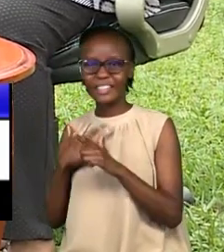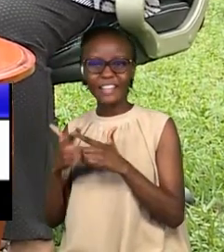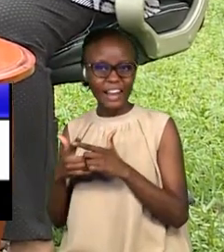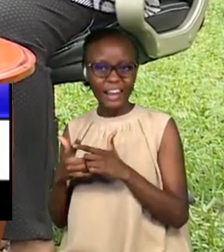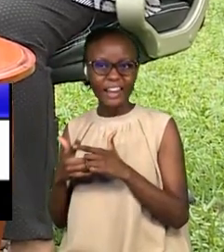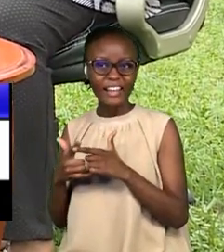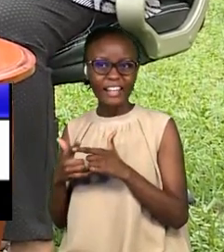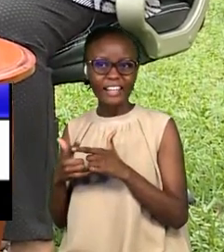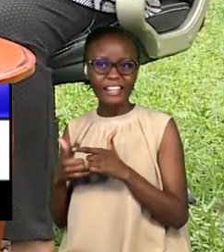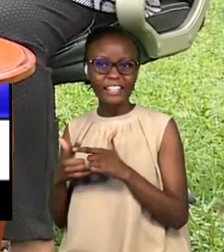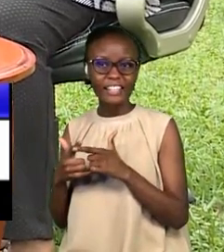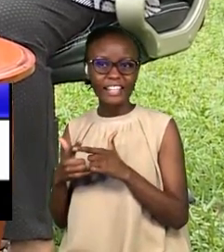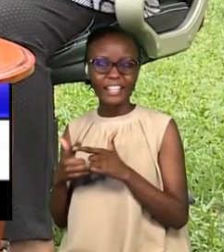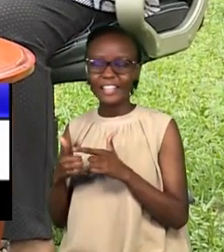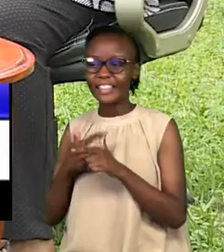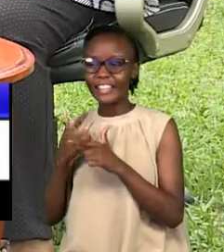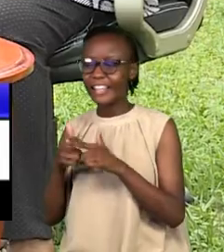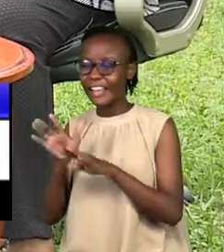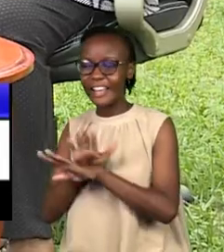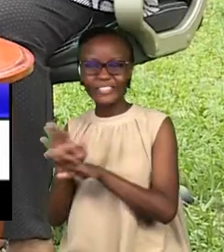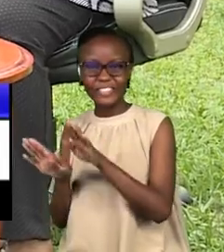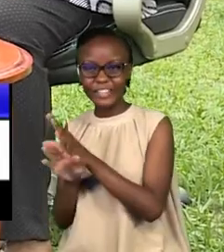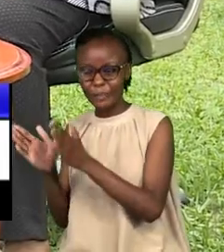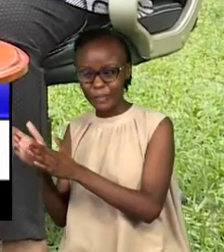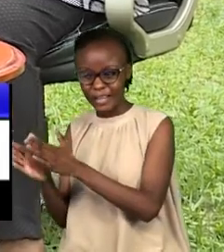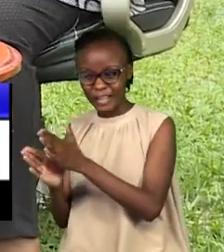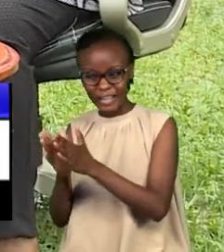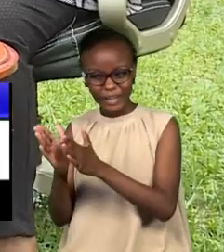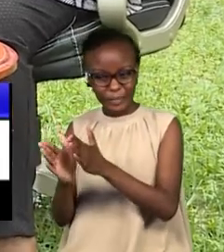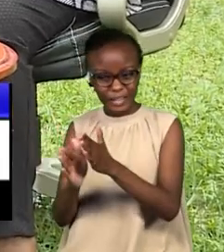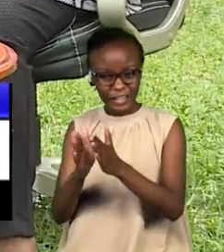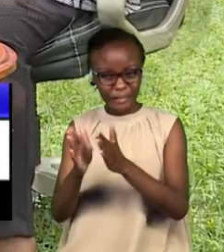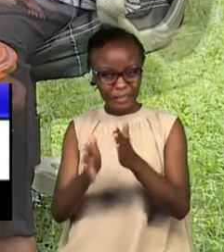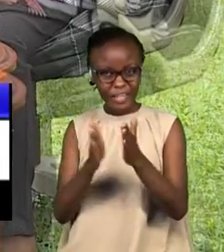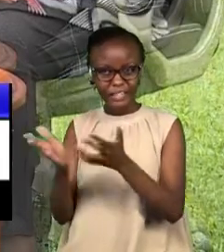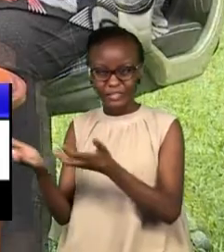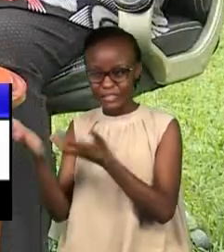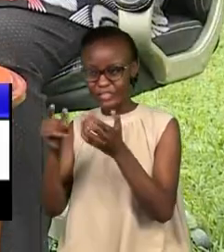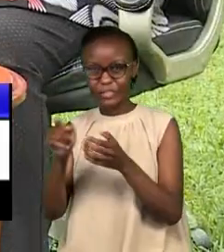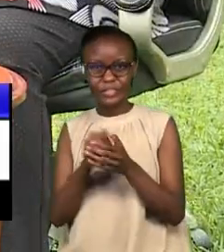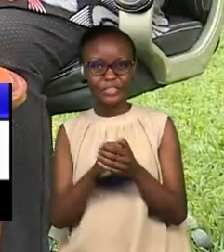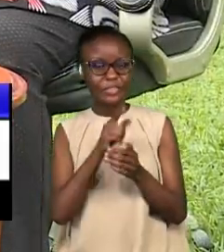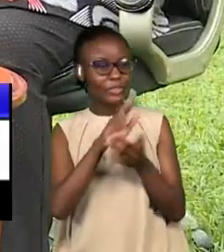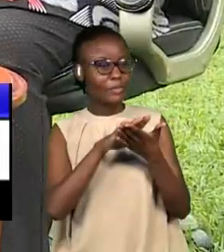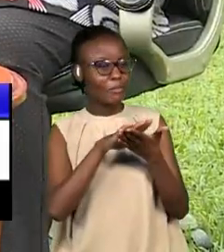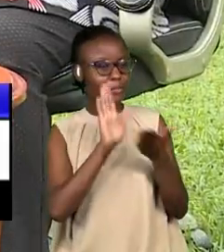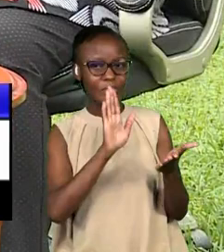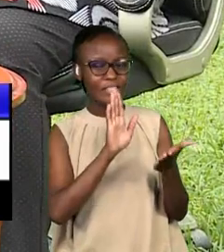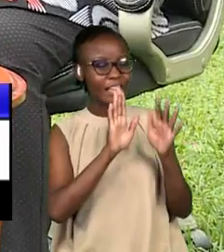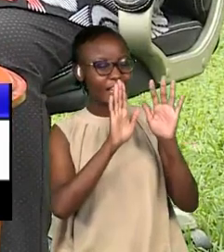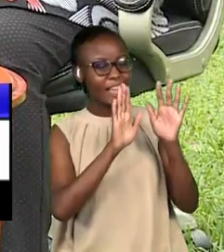somehow things start to work, to harmonize, to deliver it to you. What's the most fantastic